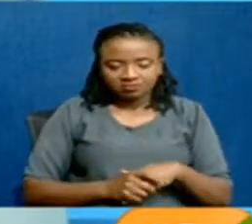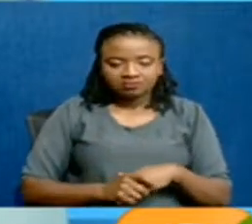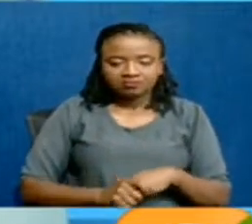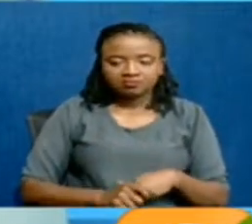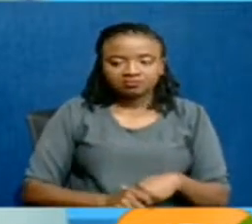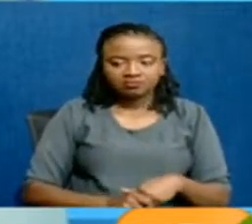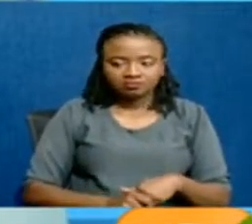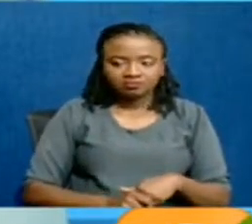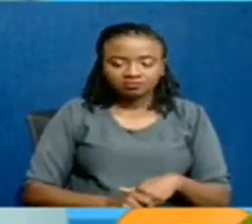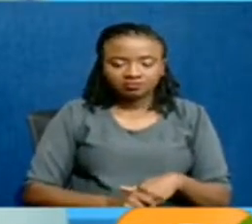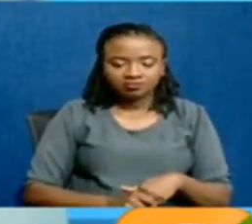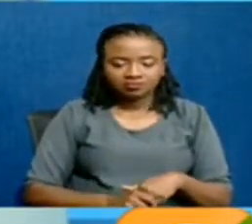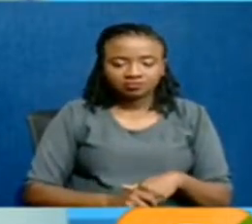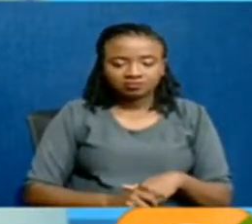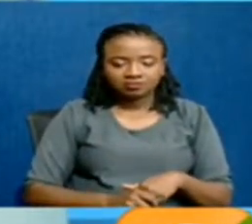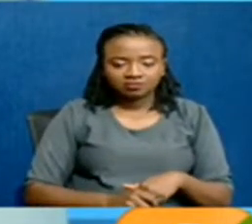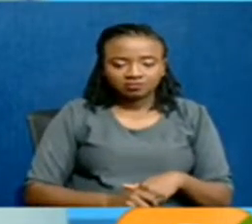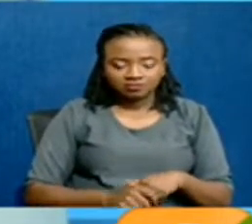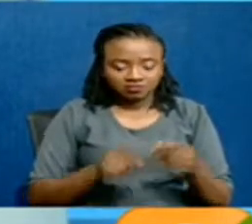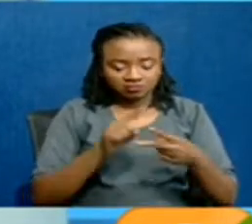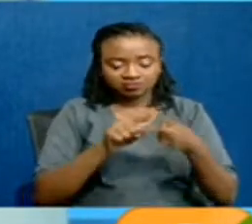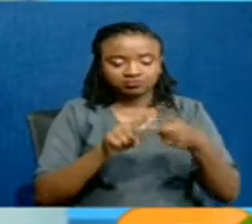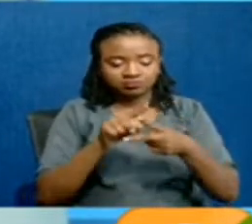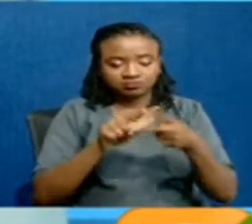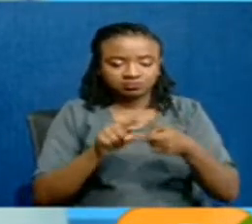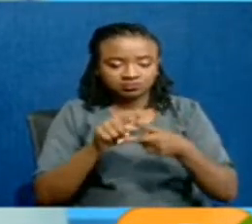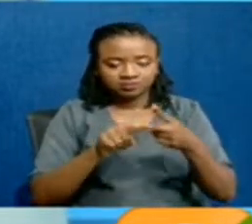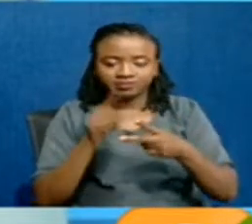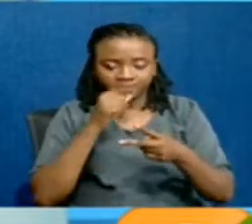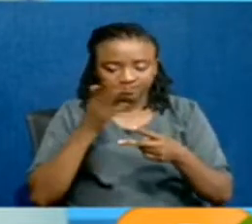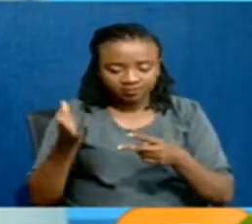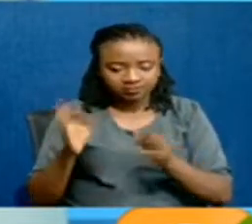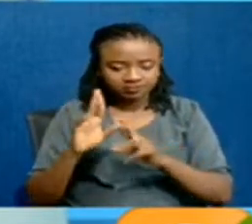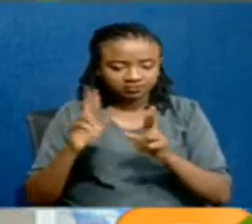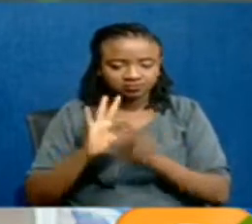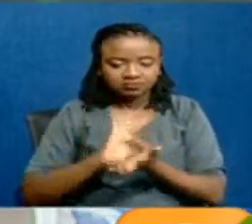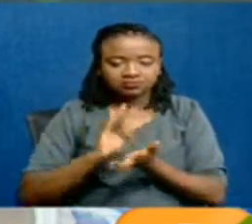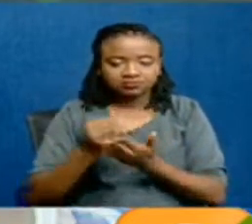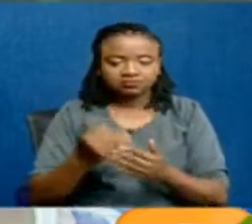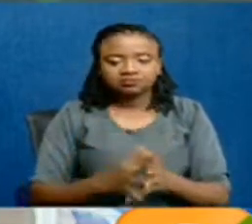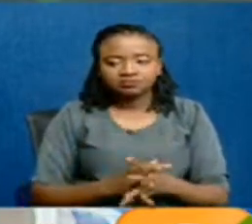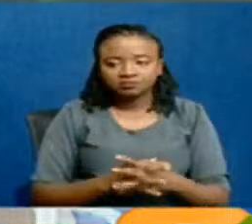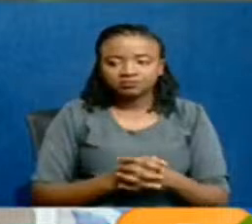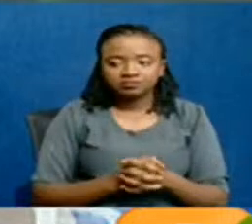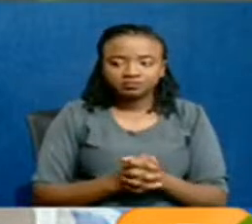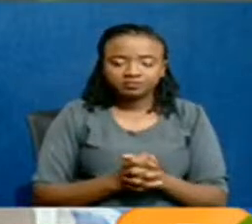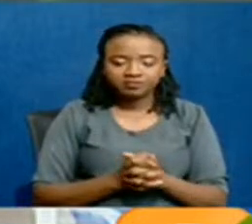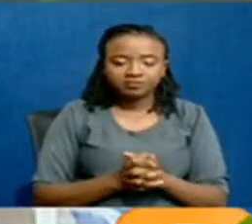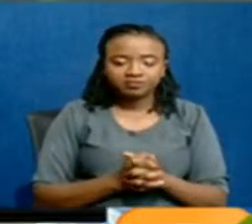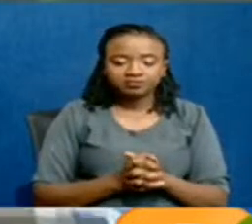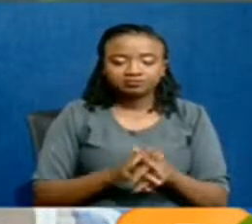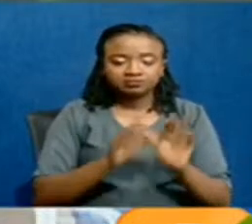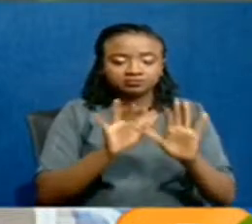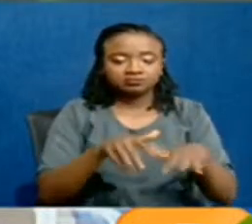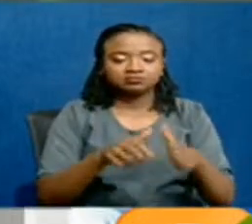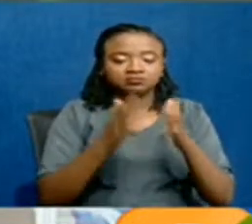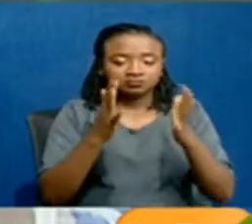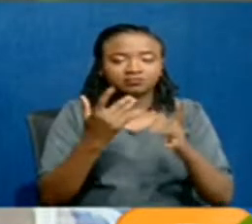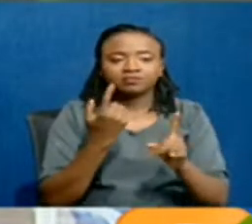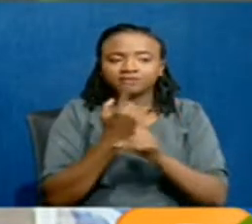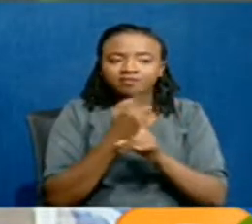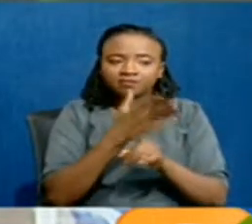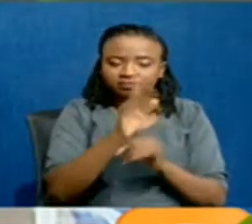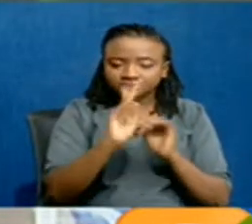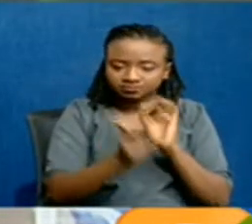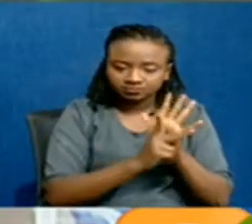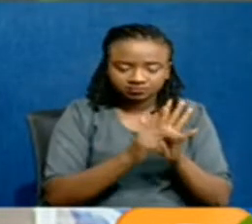And I think that those are that are already on the standby to be funded. Smallholder farmers in the county of Kitui are